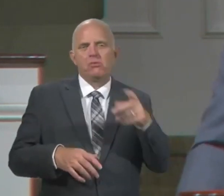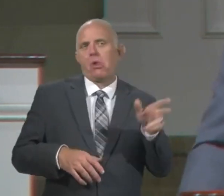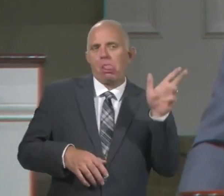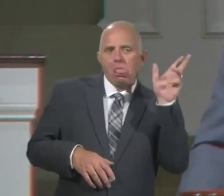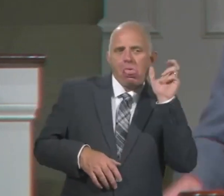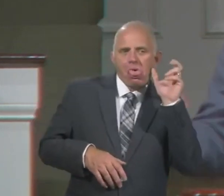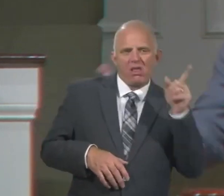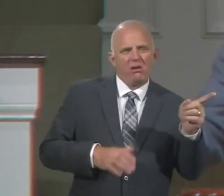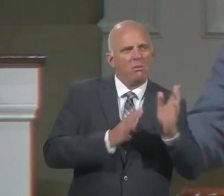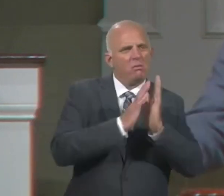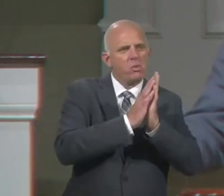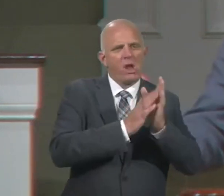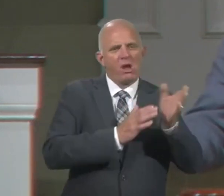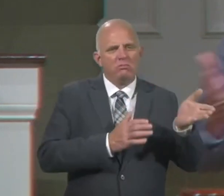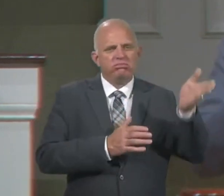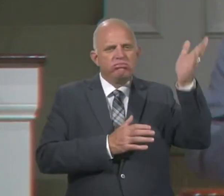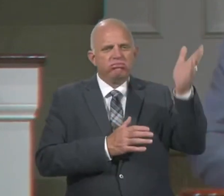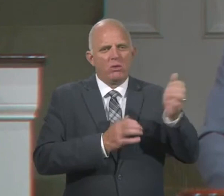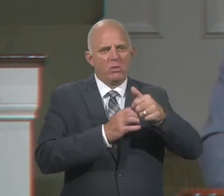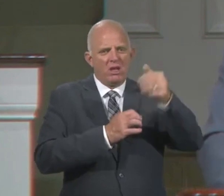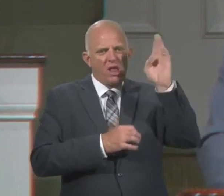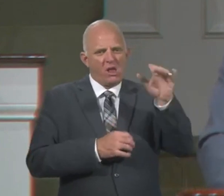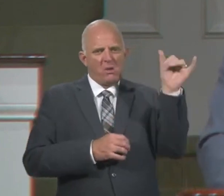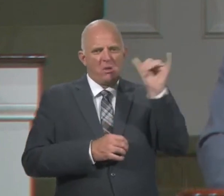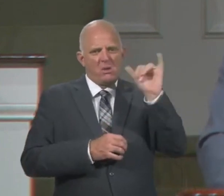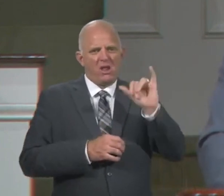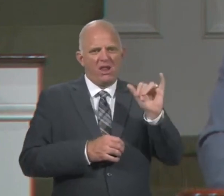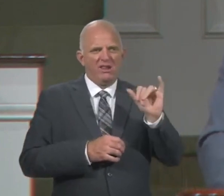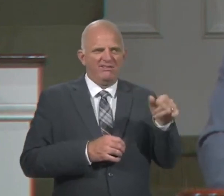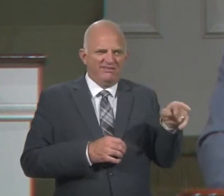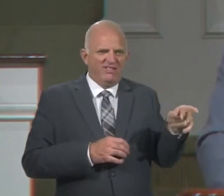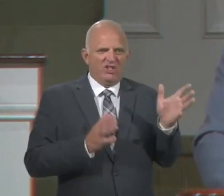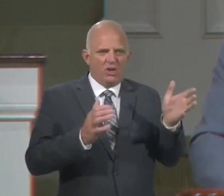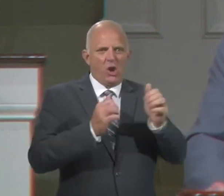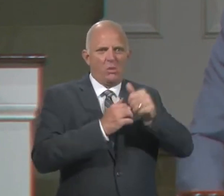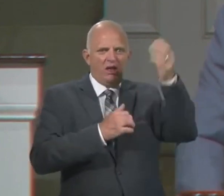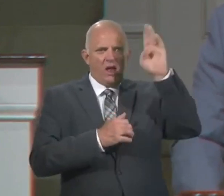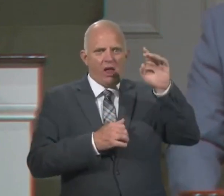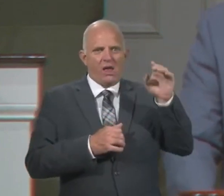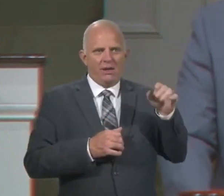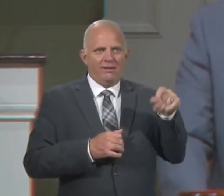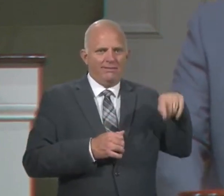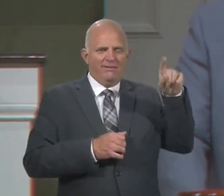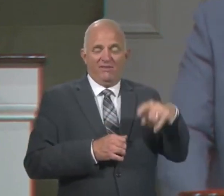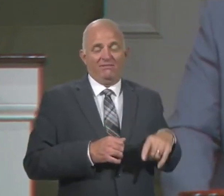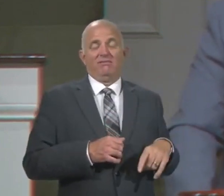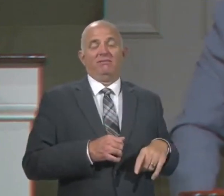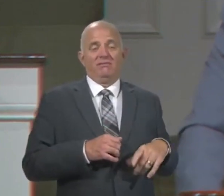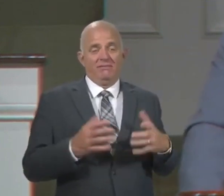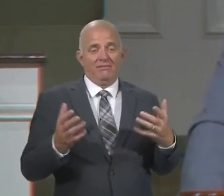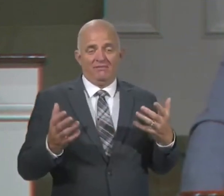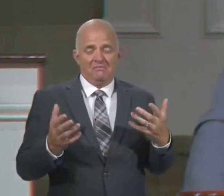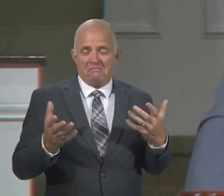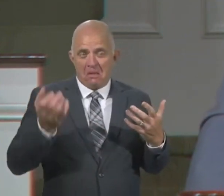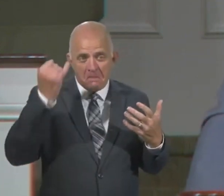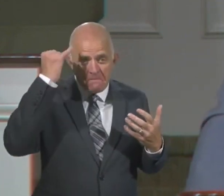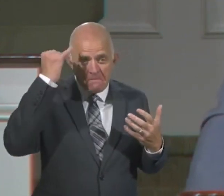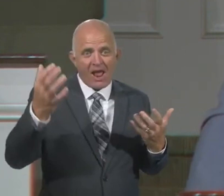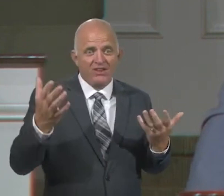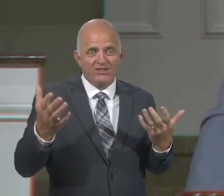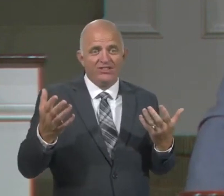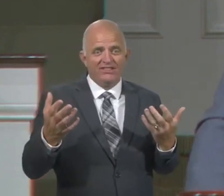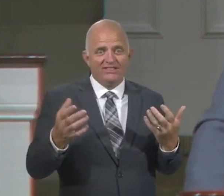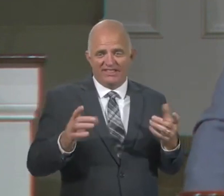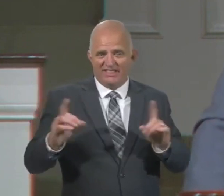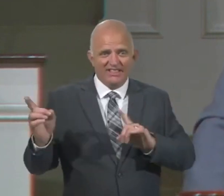God? It was God talking to God. And as he listens and waits for him to finish, I'm sure